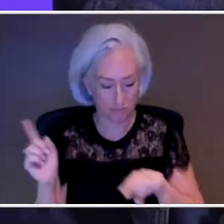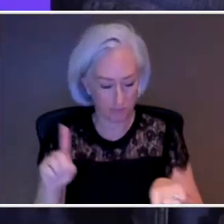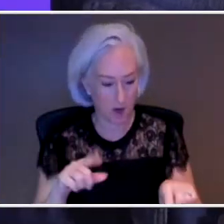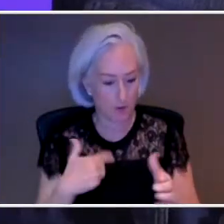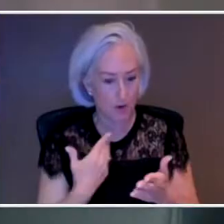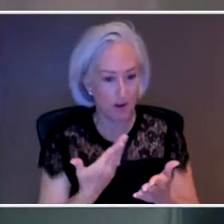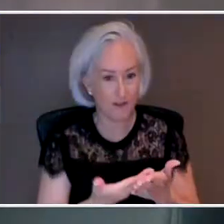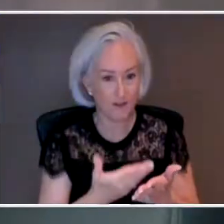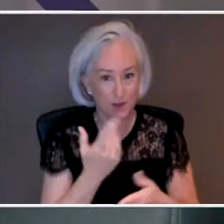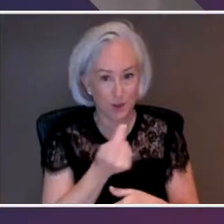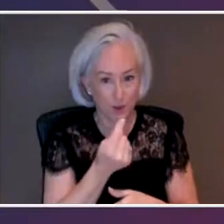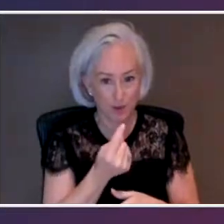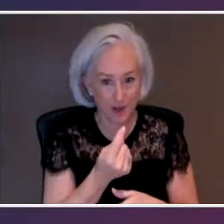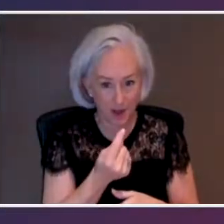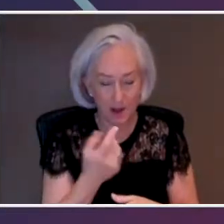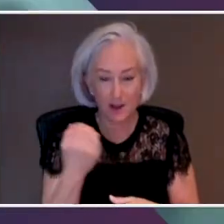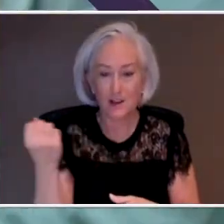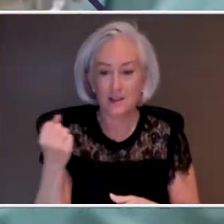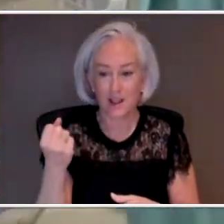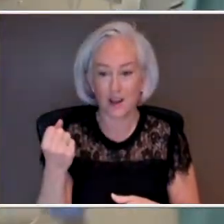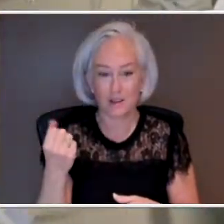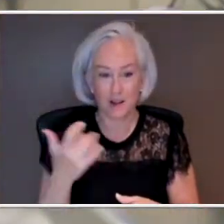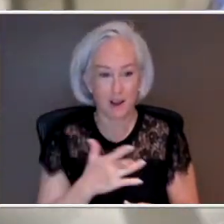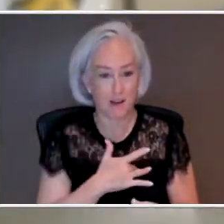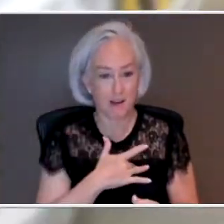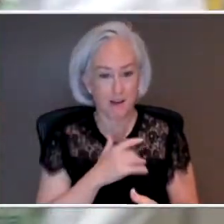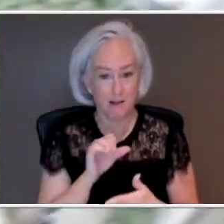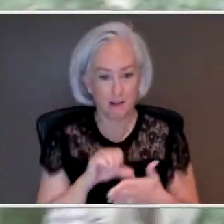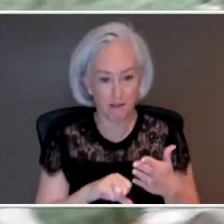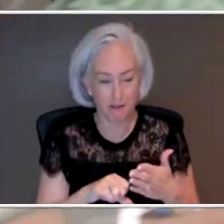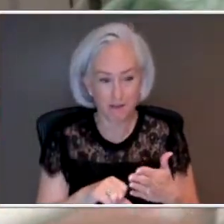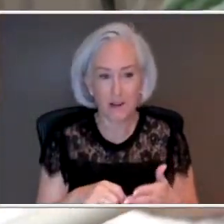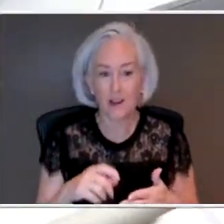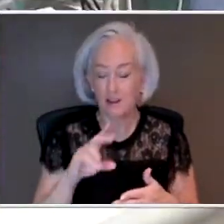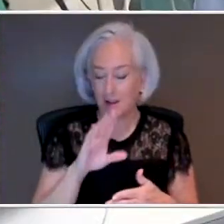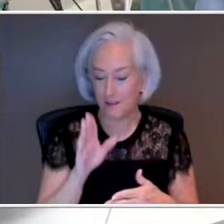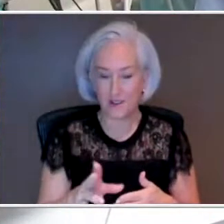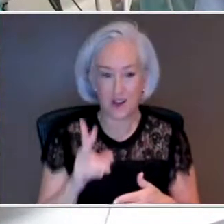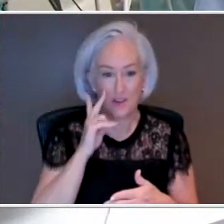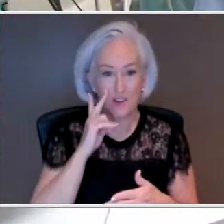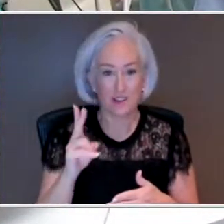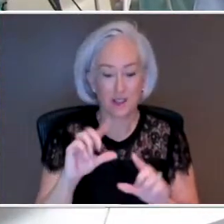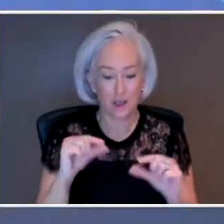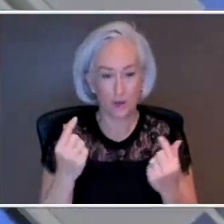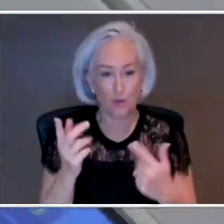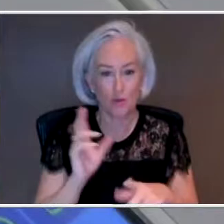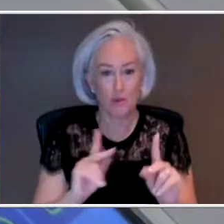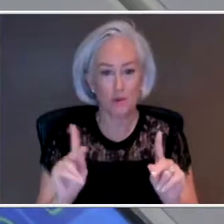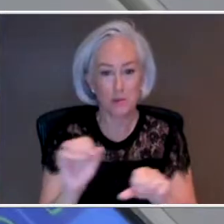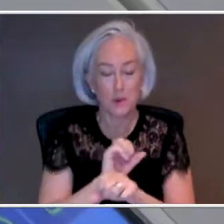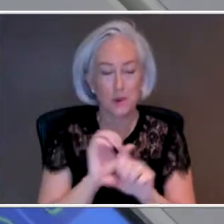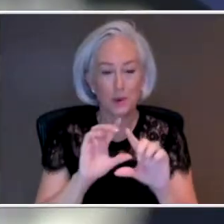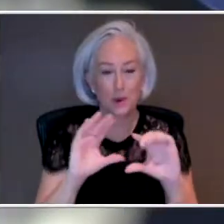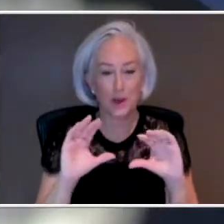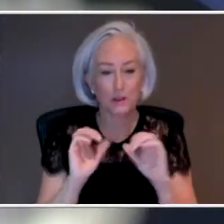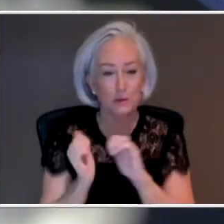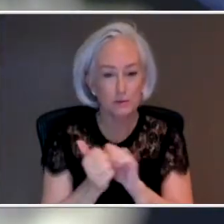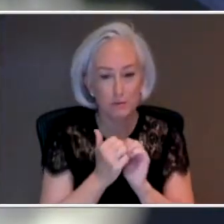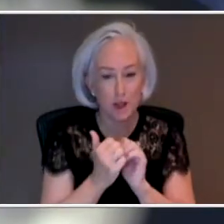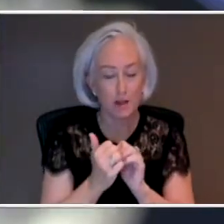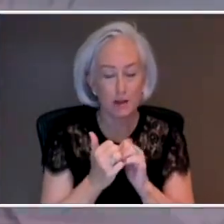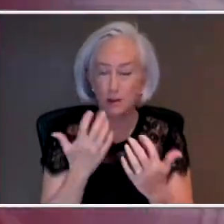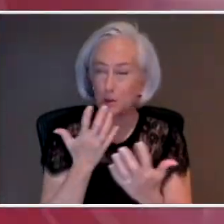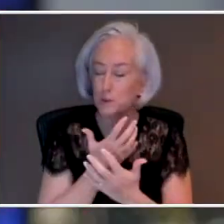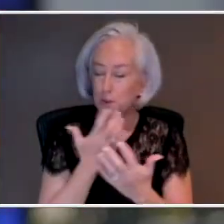had a heart in me. I have never seen a group of people work together so good as this team of heart specialists. I mean, it's